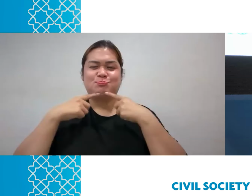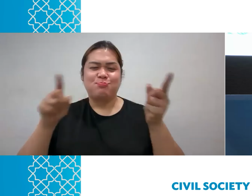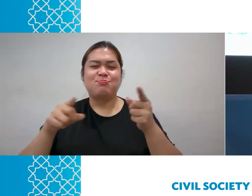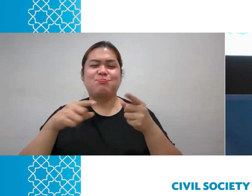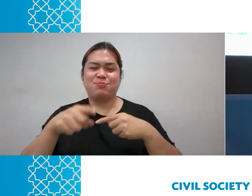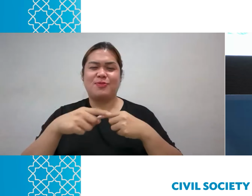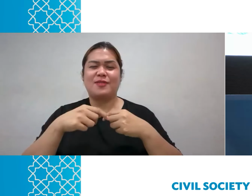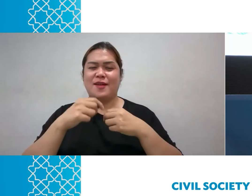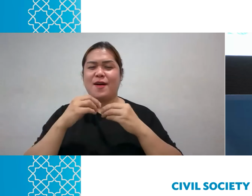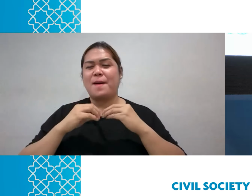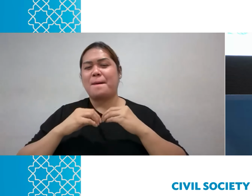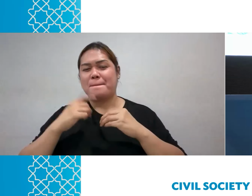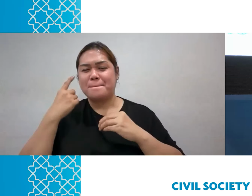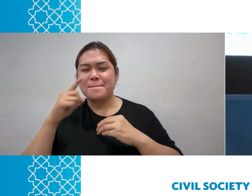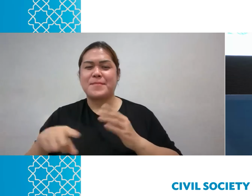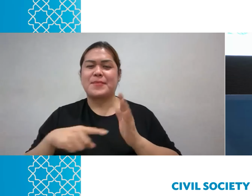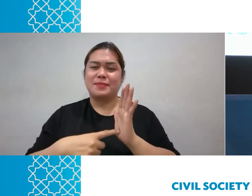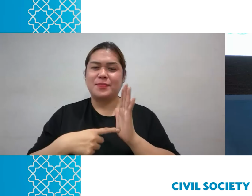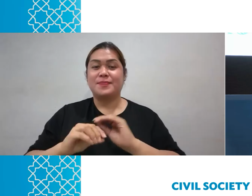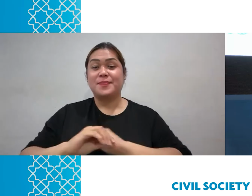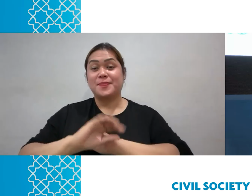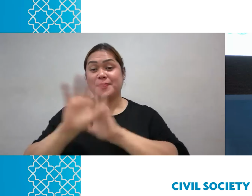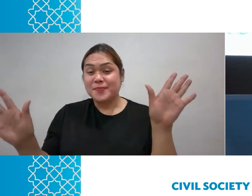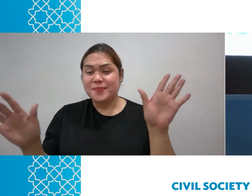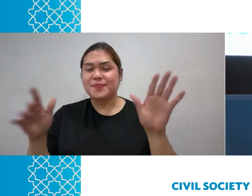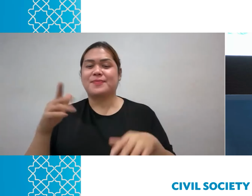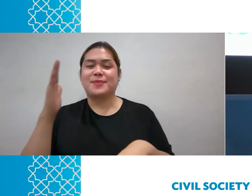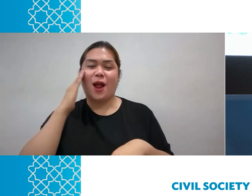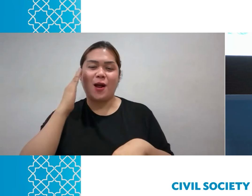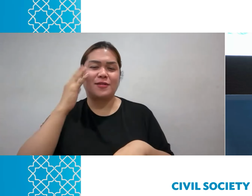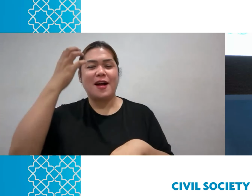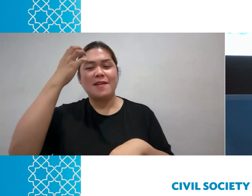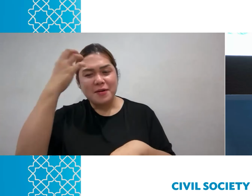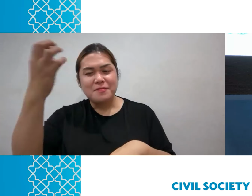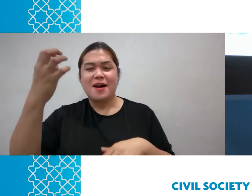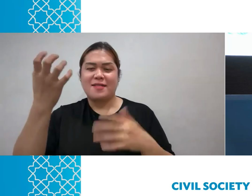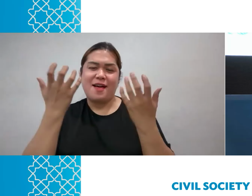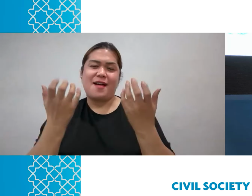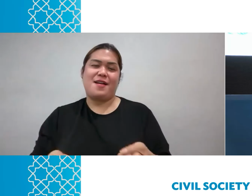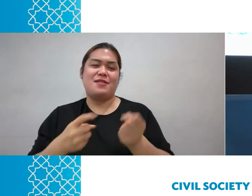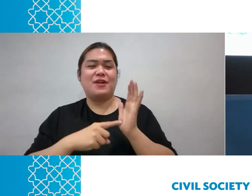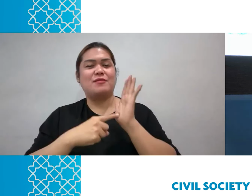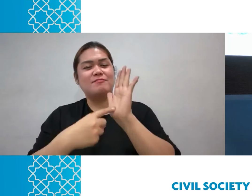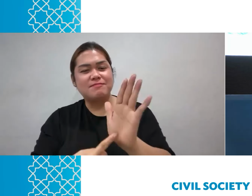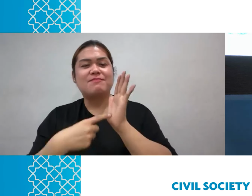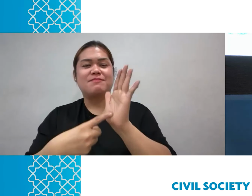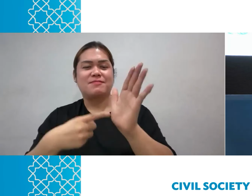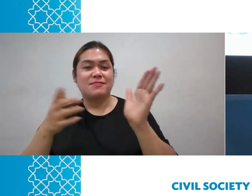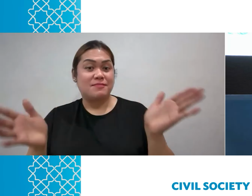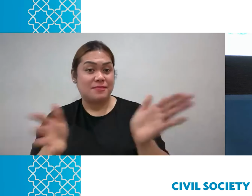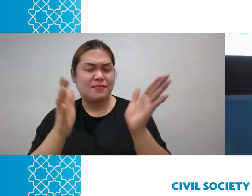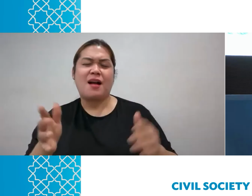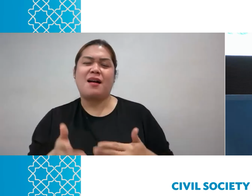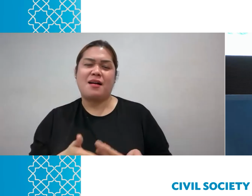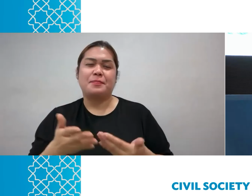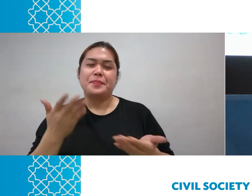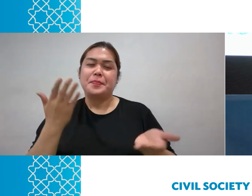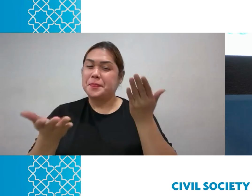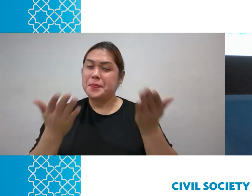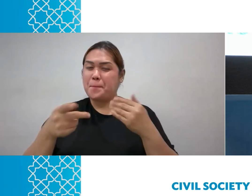peculiar cases where, governments have demonstrated genuine, maybe you cannot generalize it, but